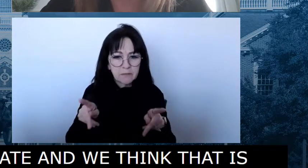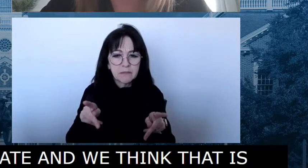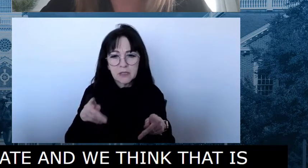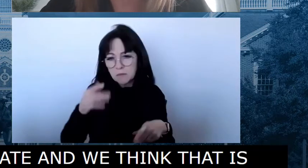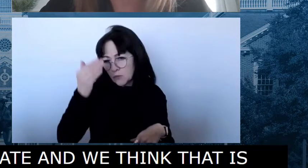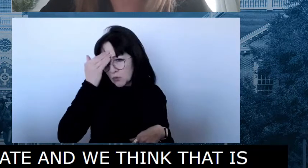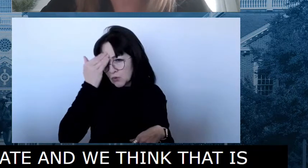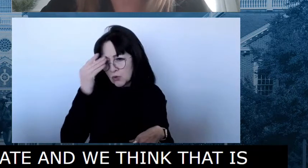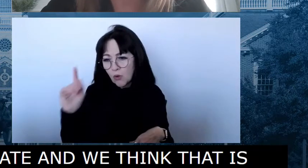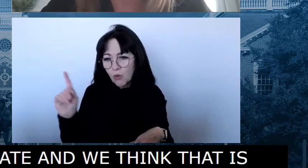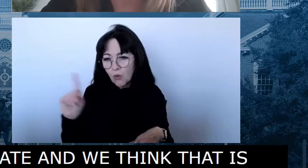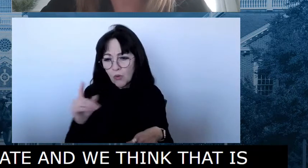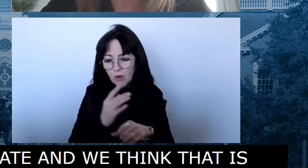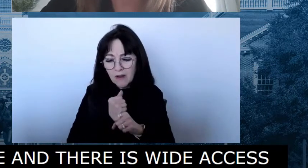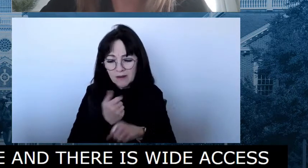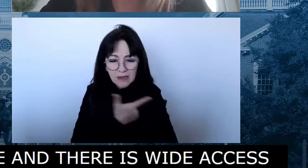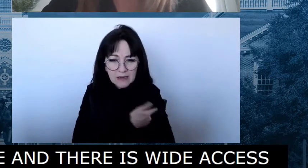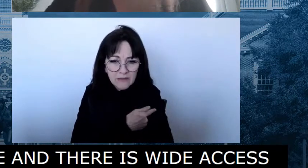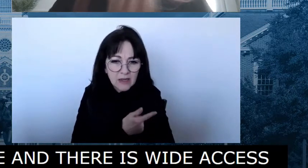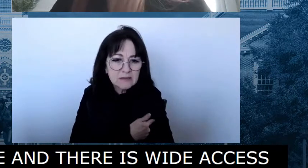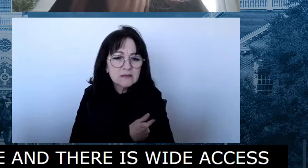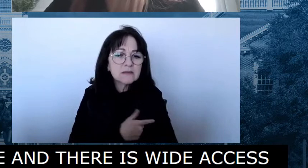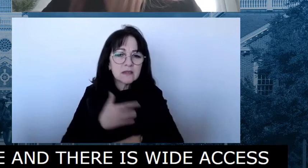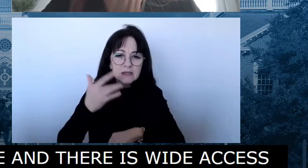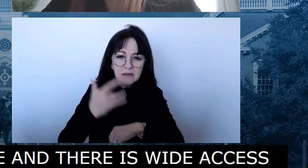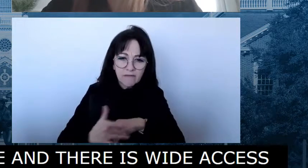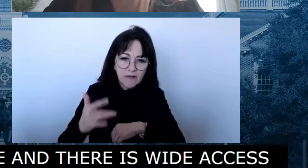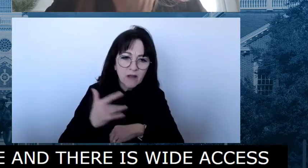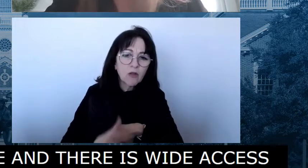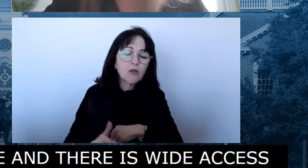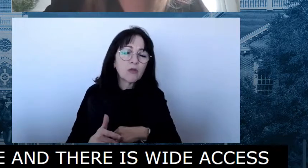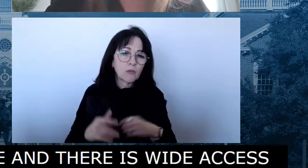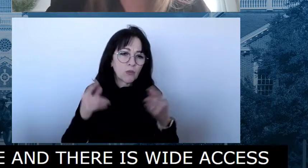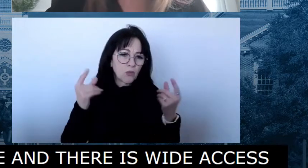and effective vaccine.